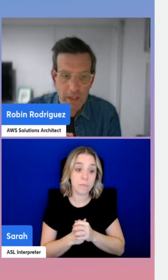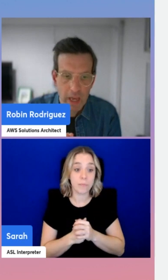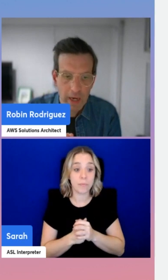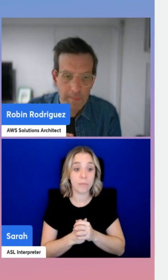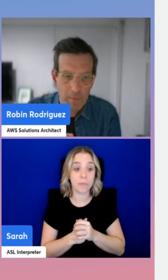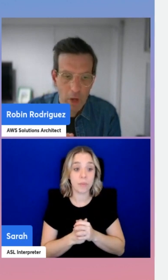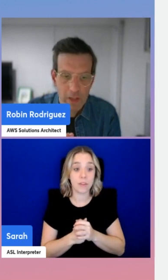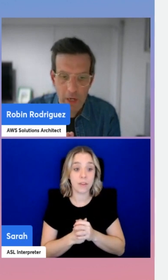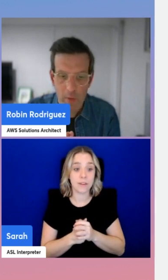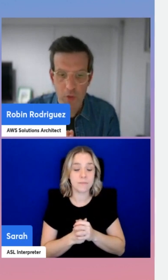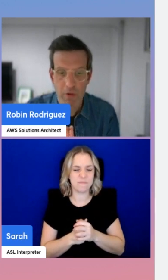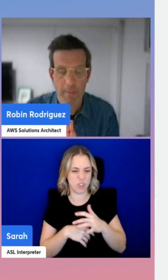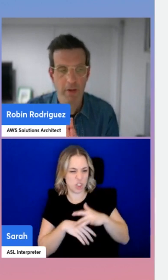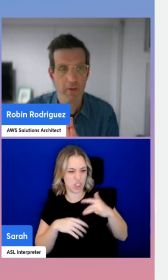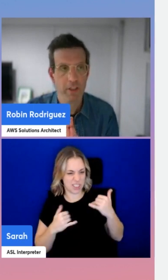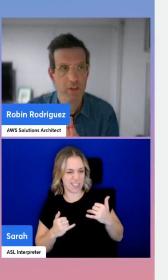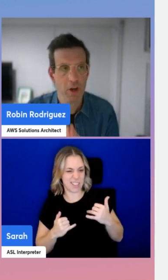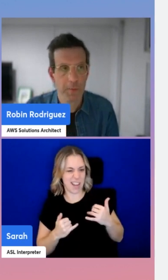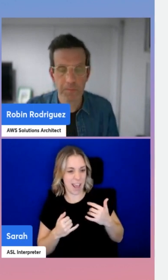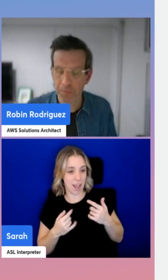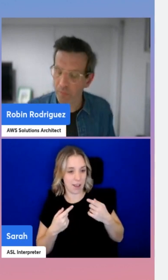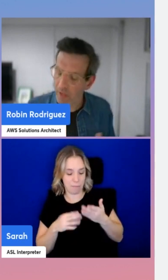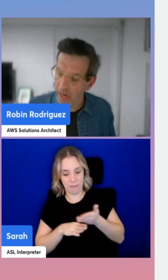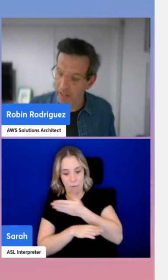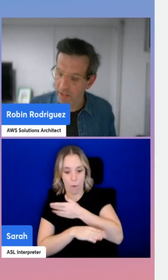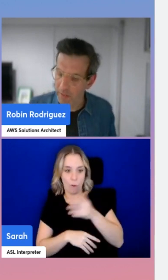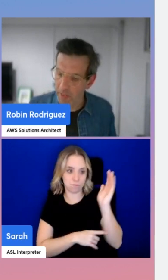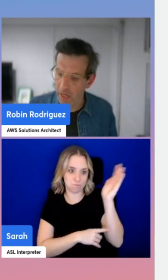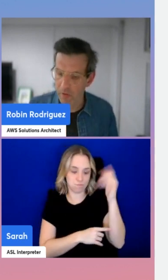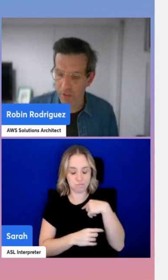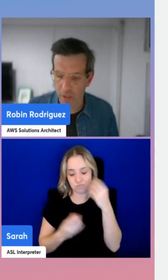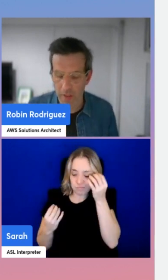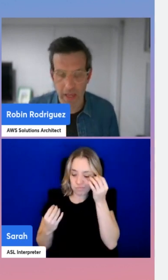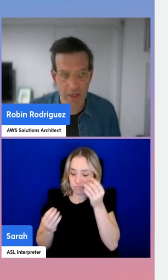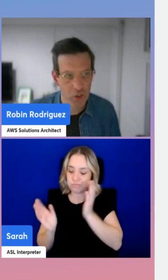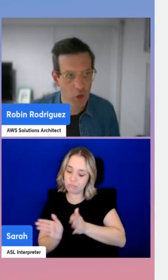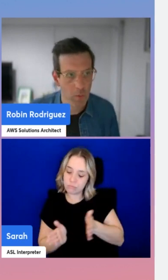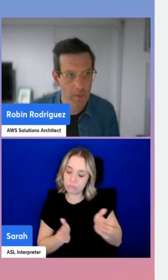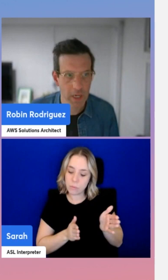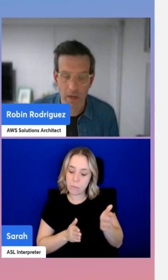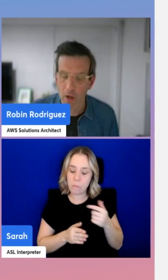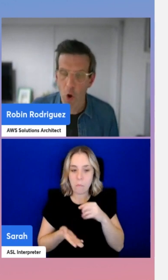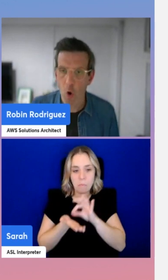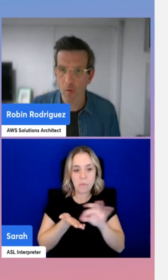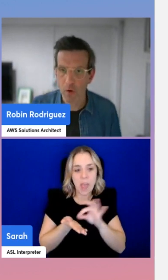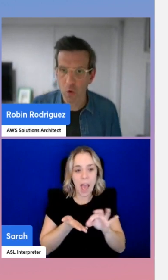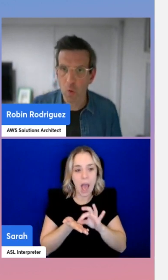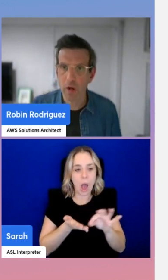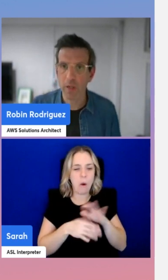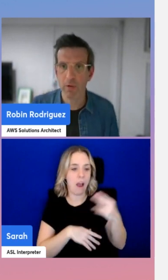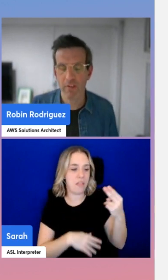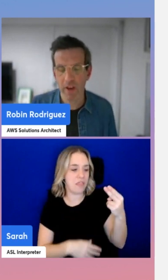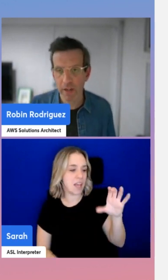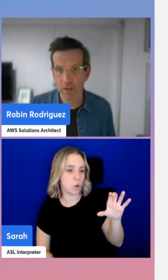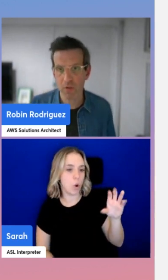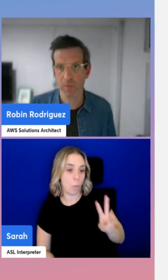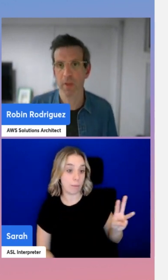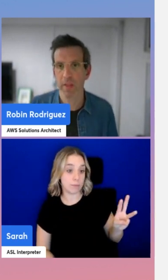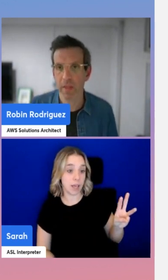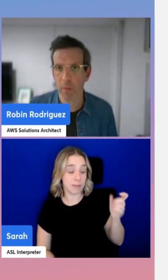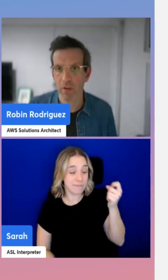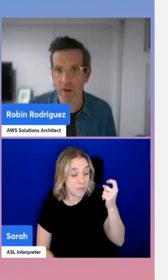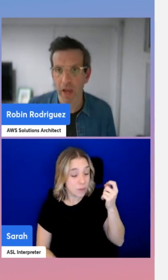earlier today, as I was prepping for this talk, I did some counts on the HashiCorp website, over 20